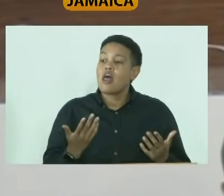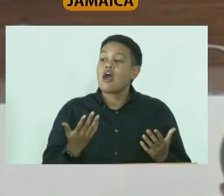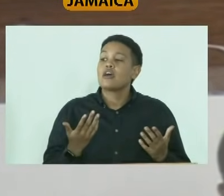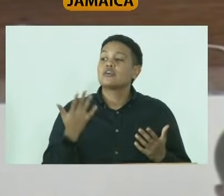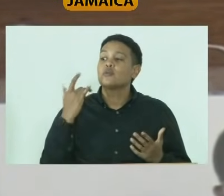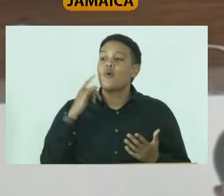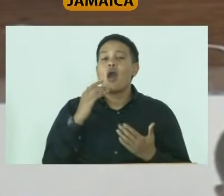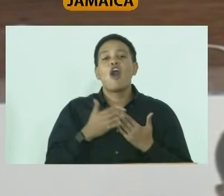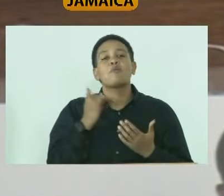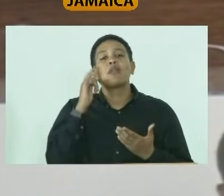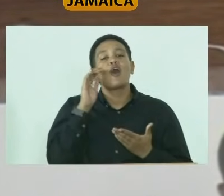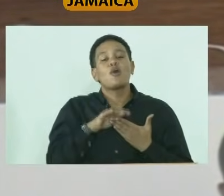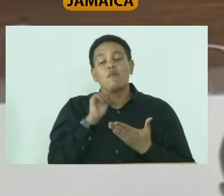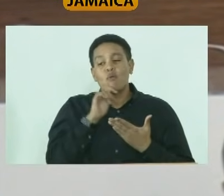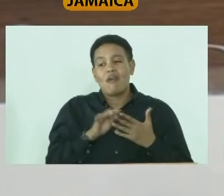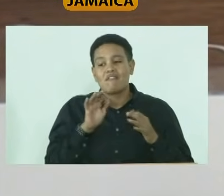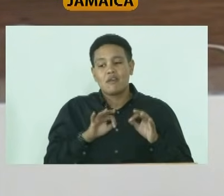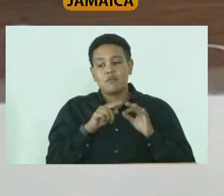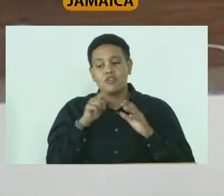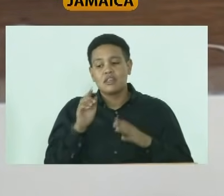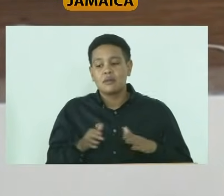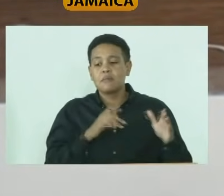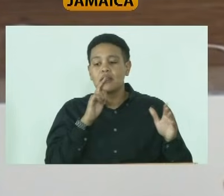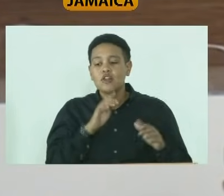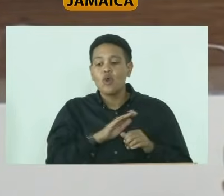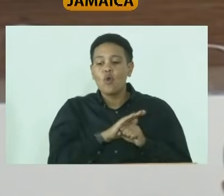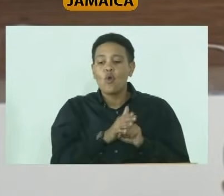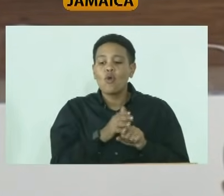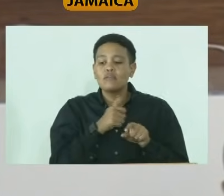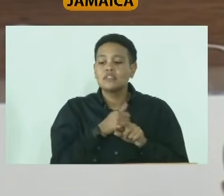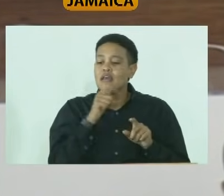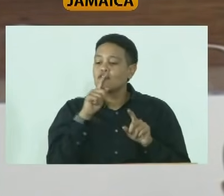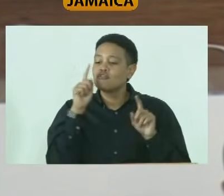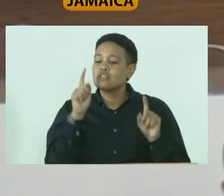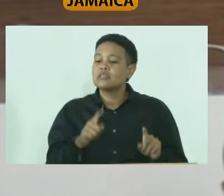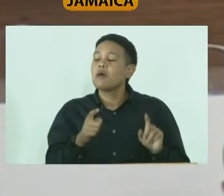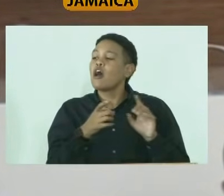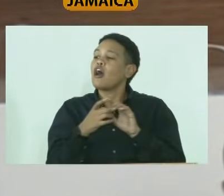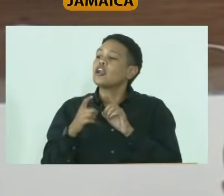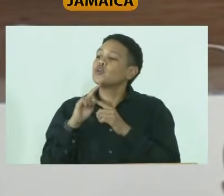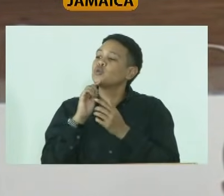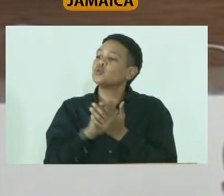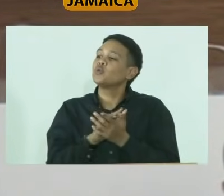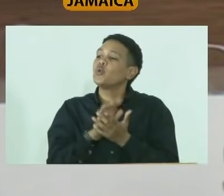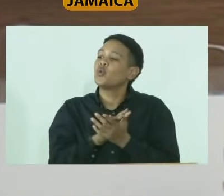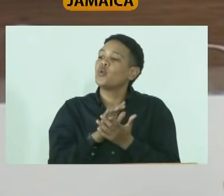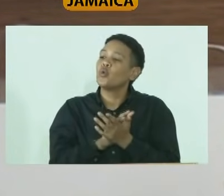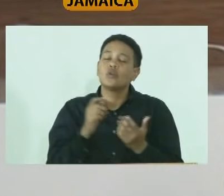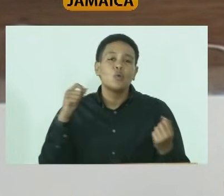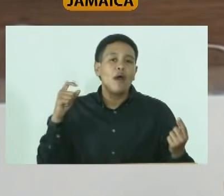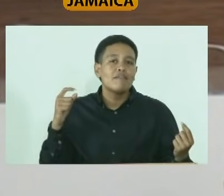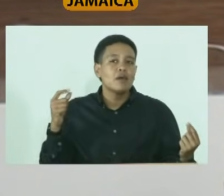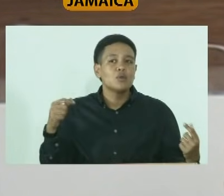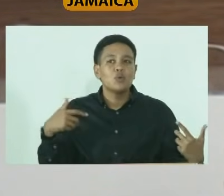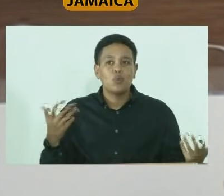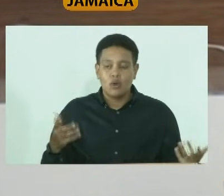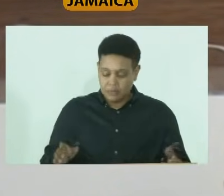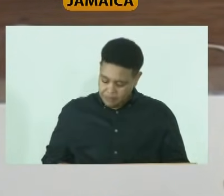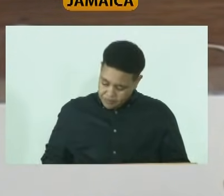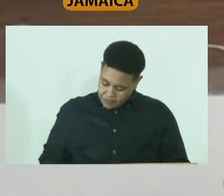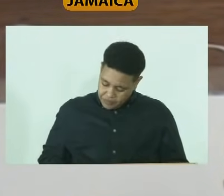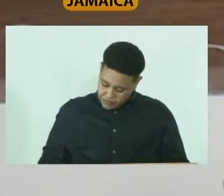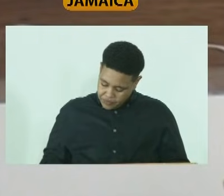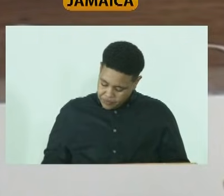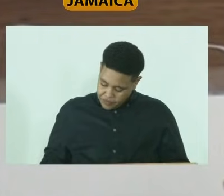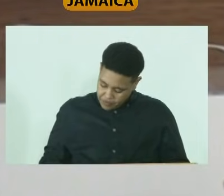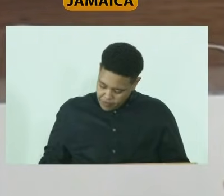of this initiative. And that is the COVID-19 response connection to schools. Madam Speaker, at